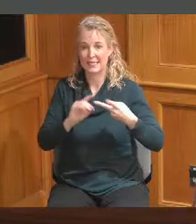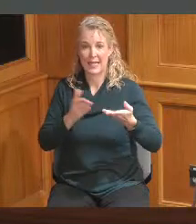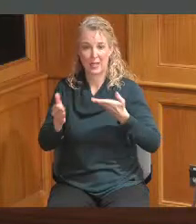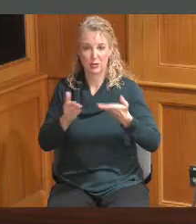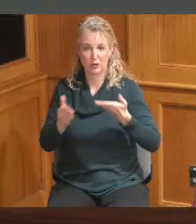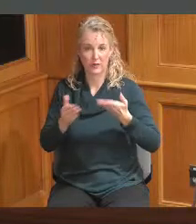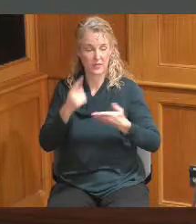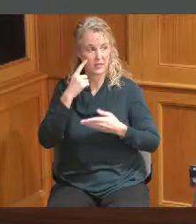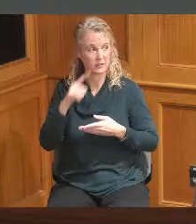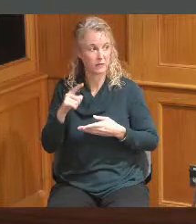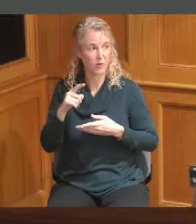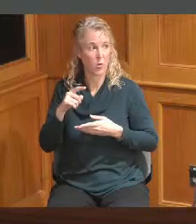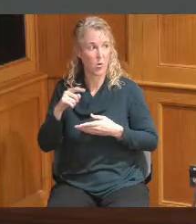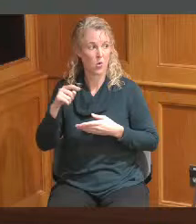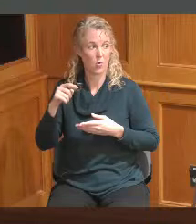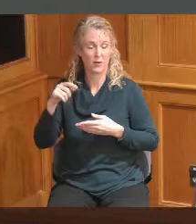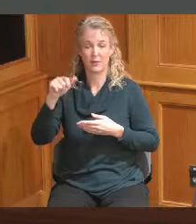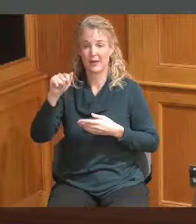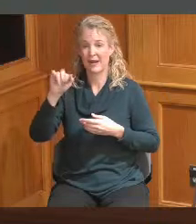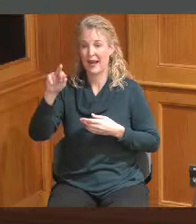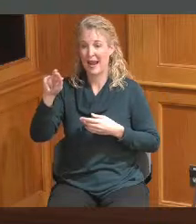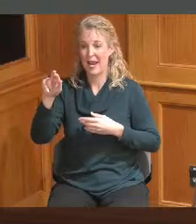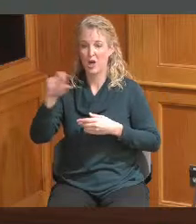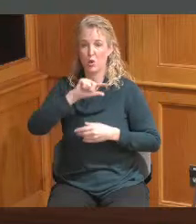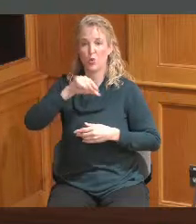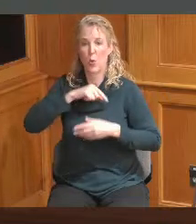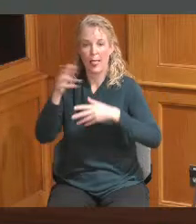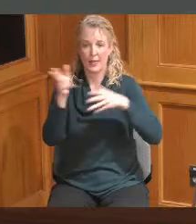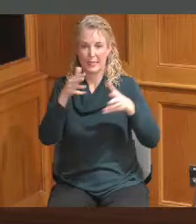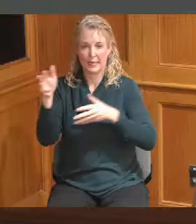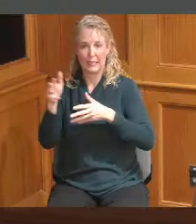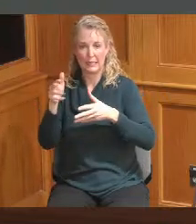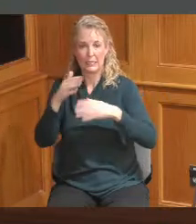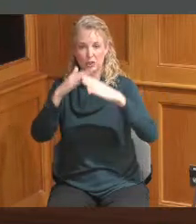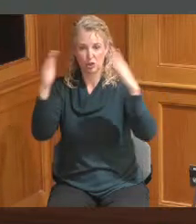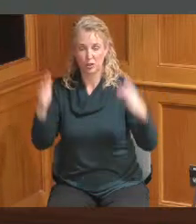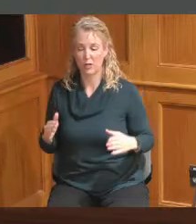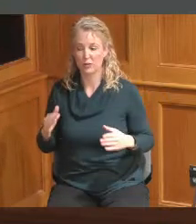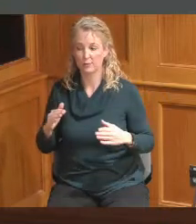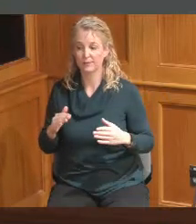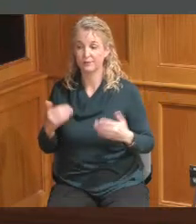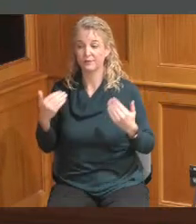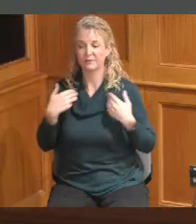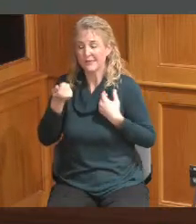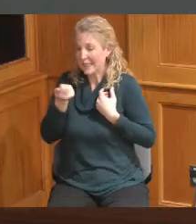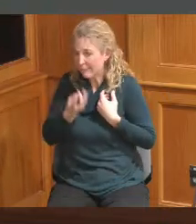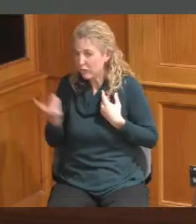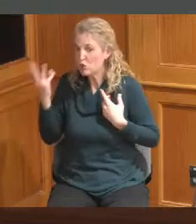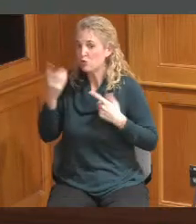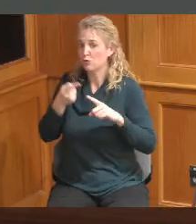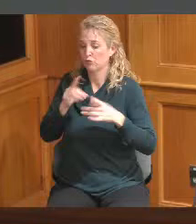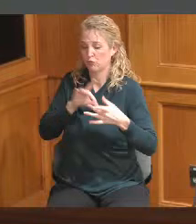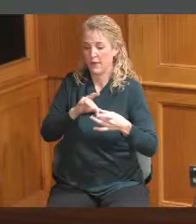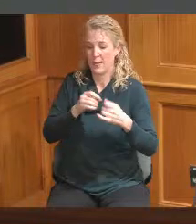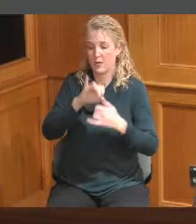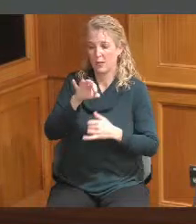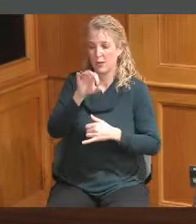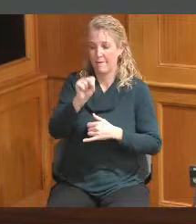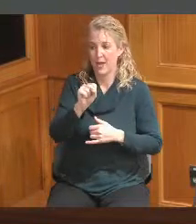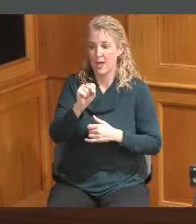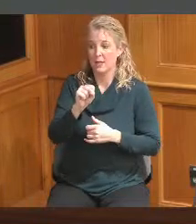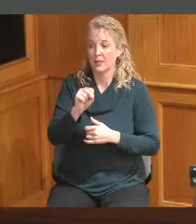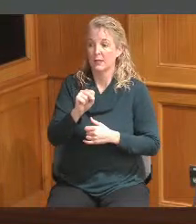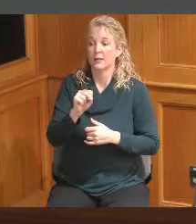for a air monitoring shelter through environmental services. And Commissioners, we have several JFS items. We